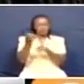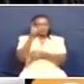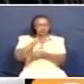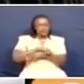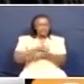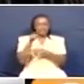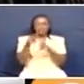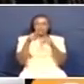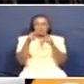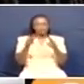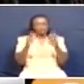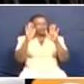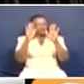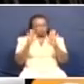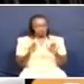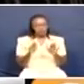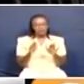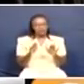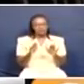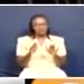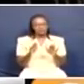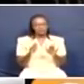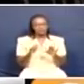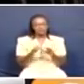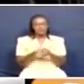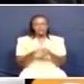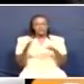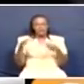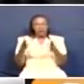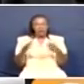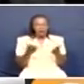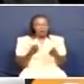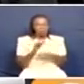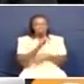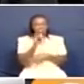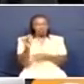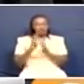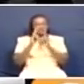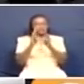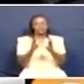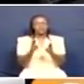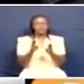important matter in regard to how those results are